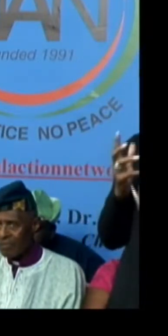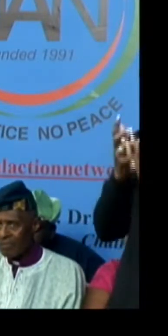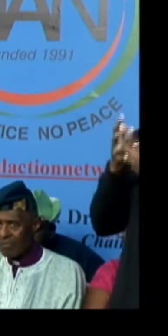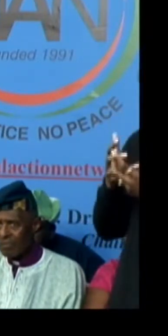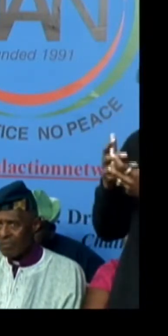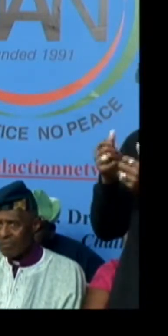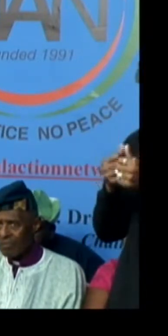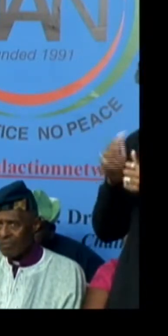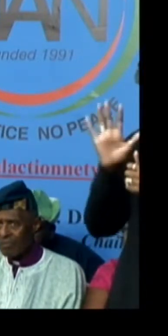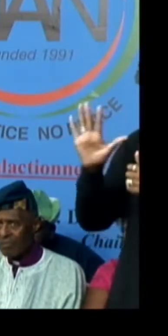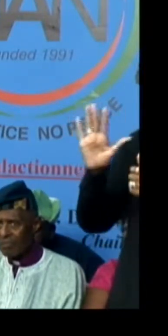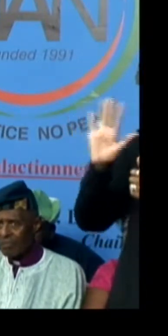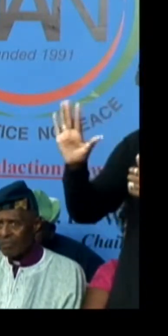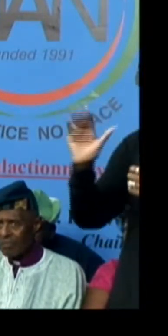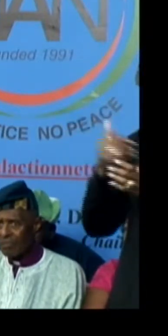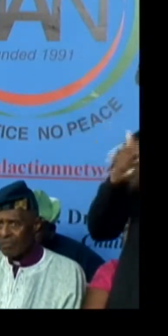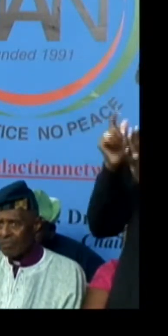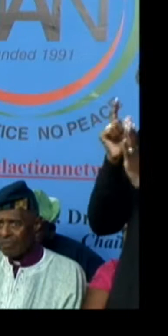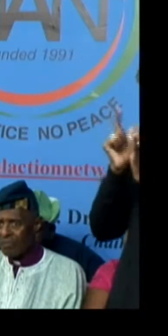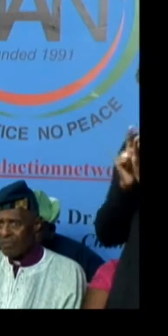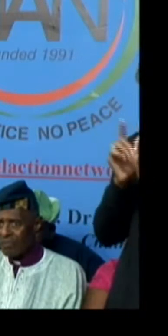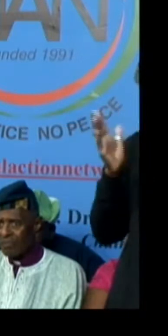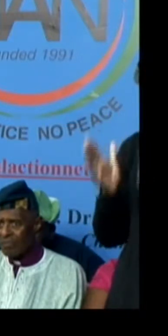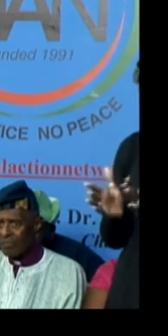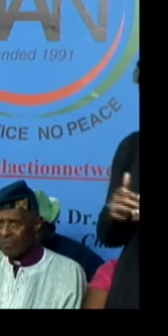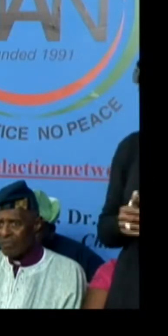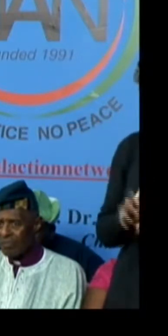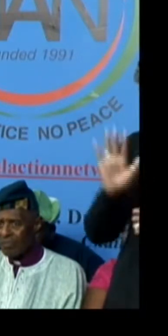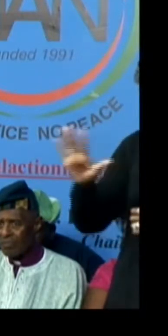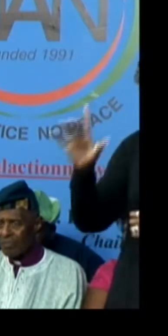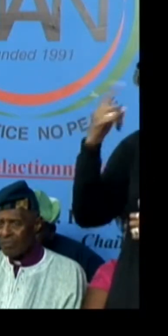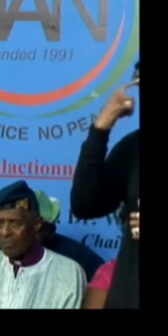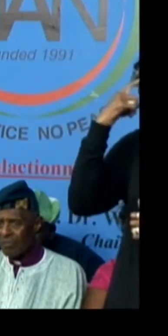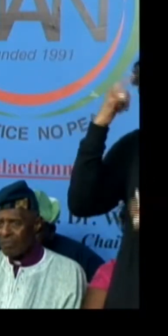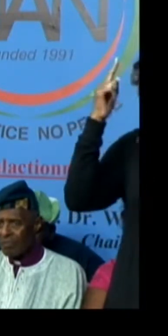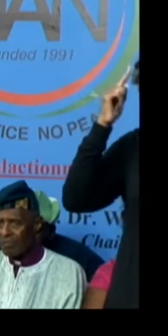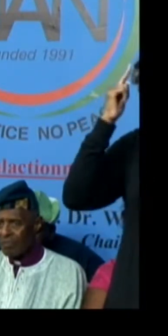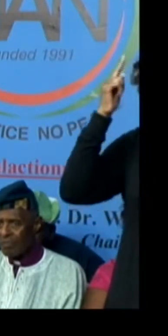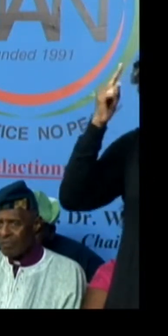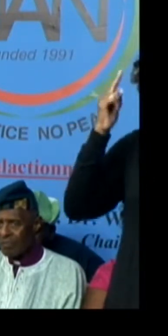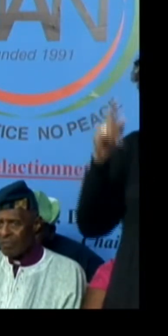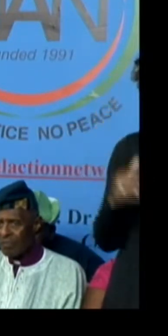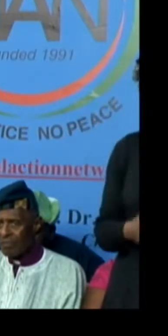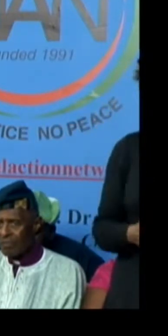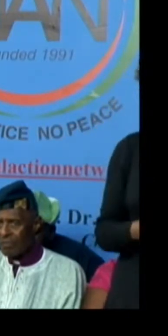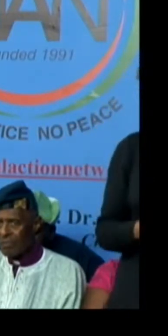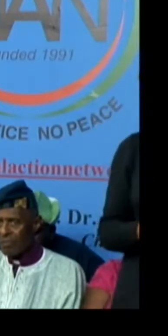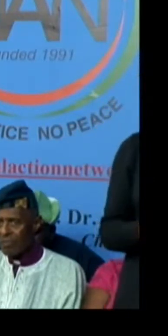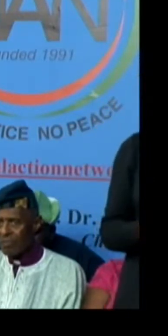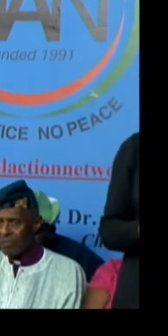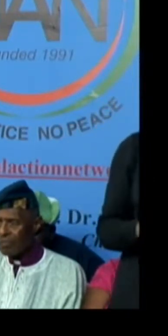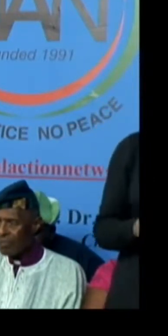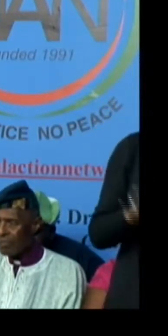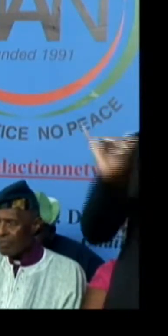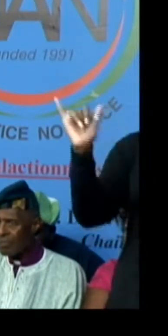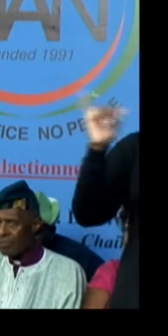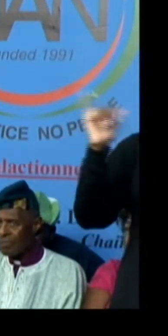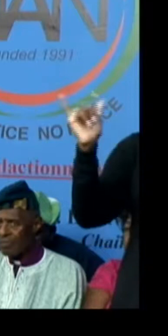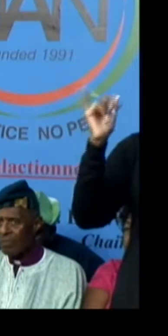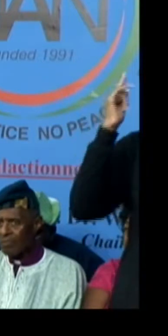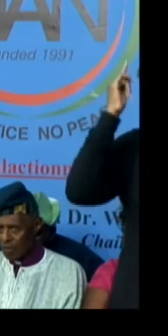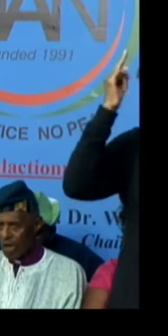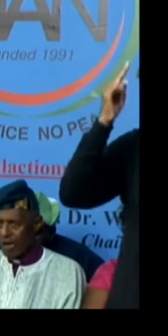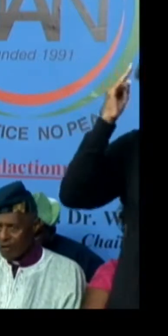It corresponds with him taking ads out saying give the death penalty to five boys in Central Park, one of them here